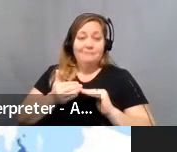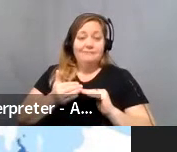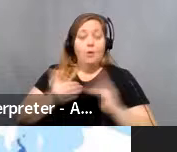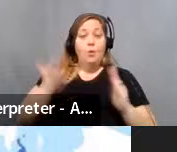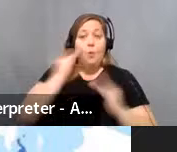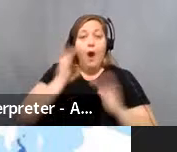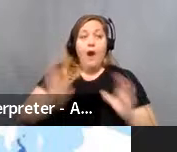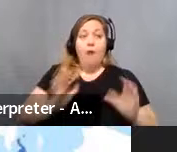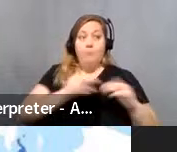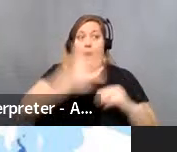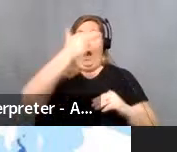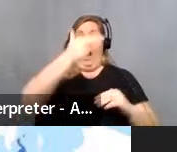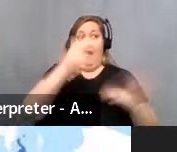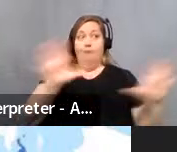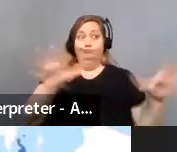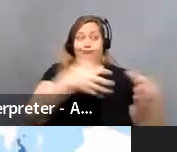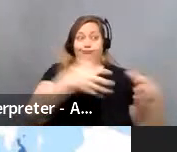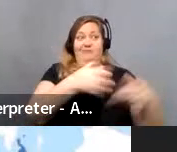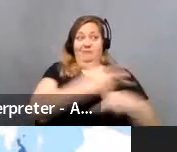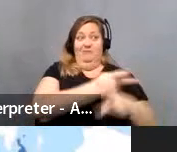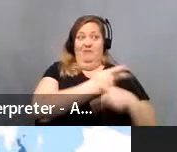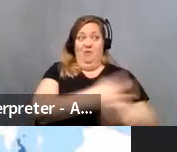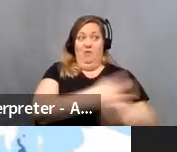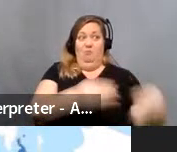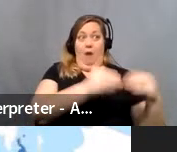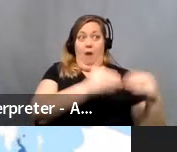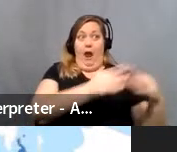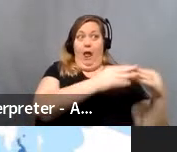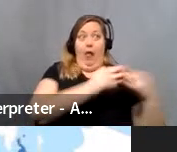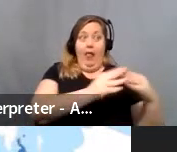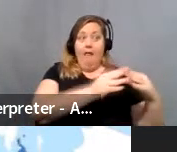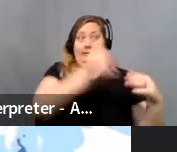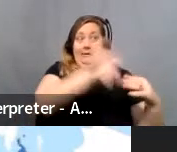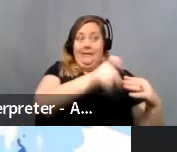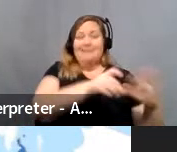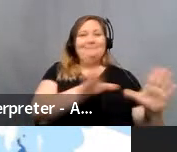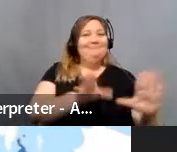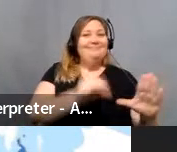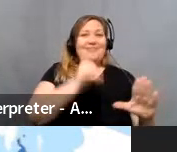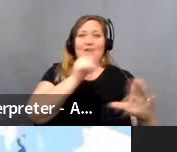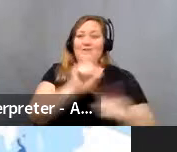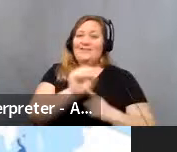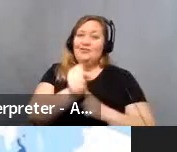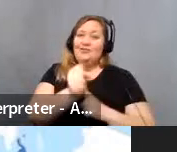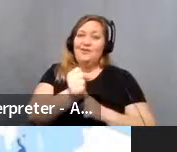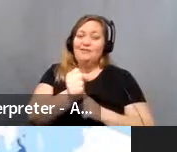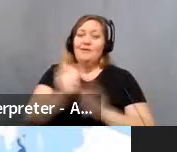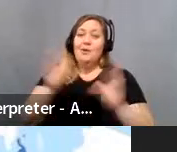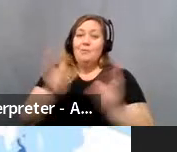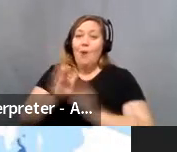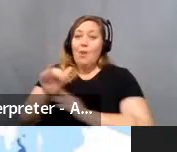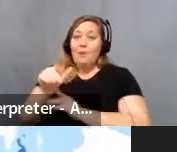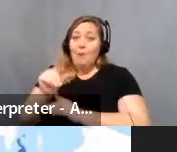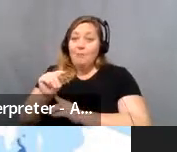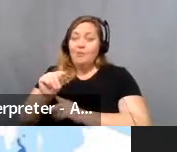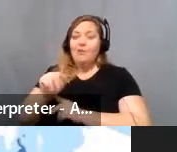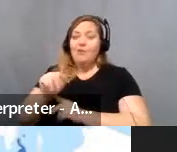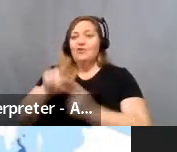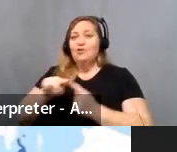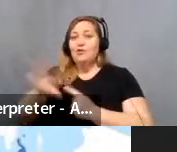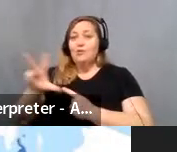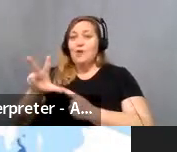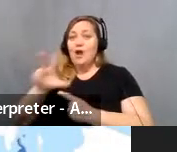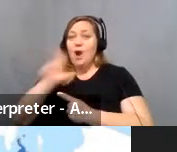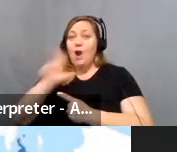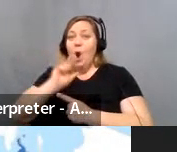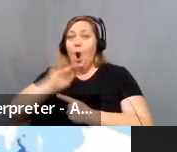of the city to produce more housing. This wasn't always the case. Small apartment buildings in two- to three-family homes are common in